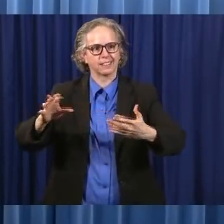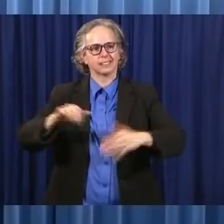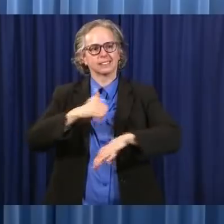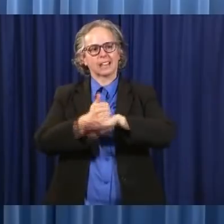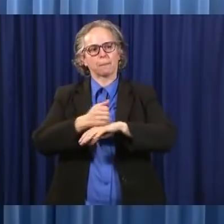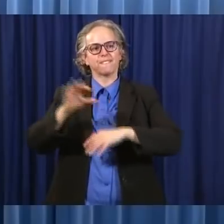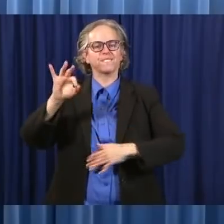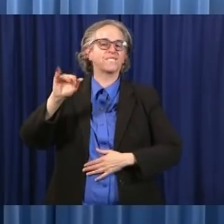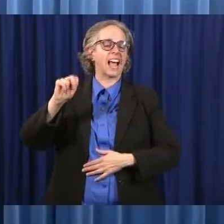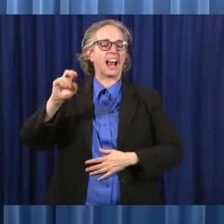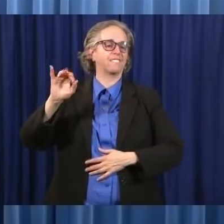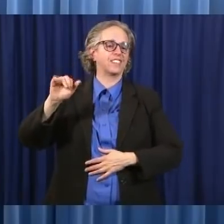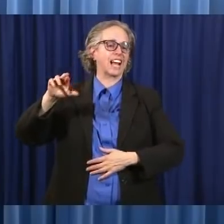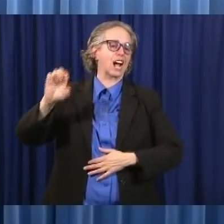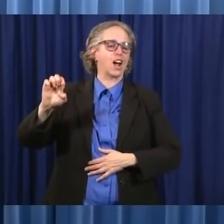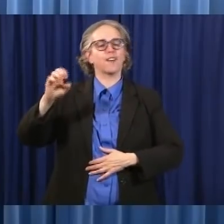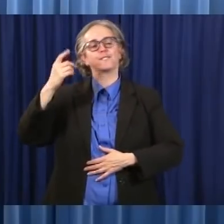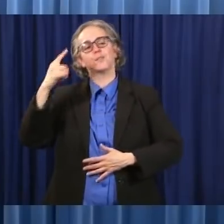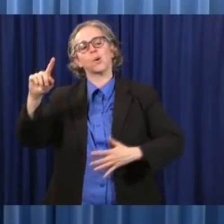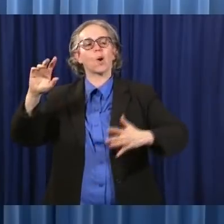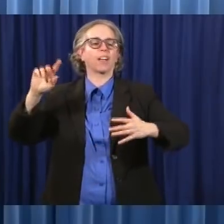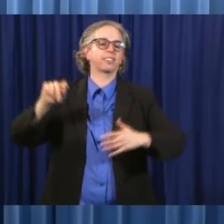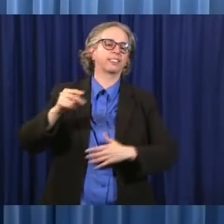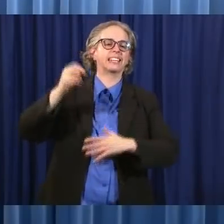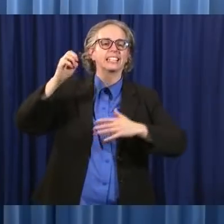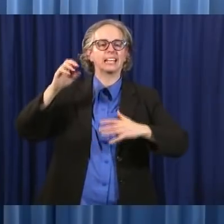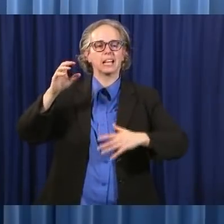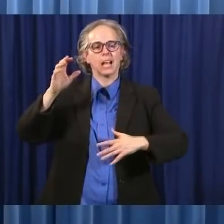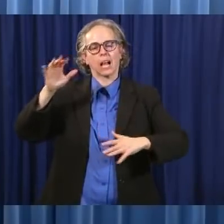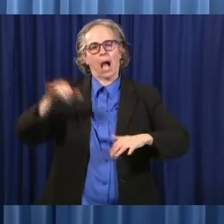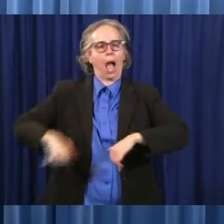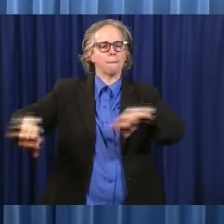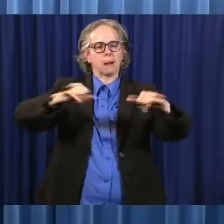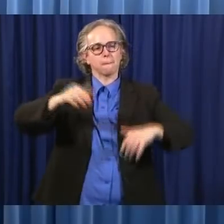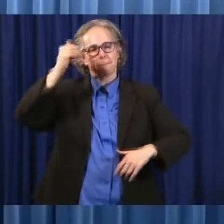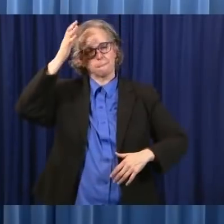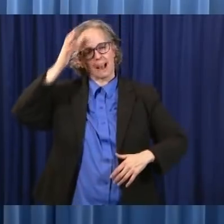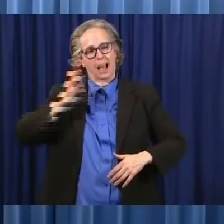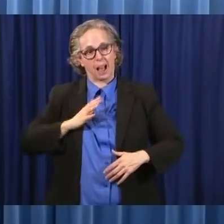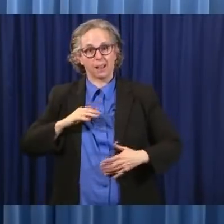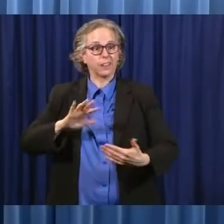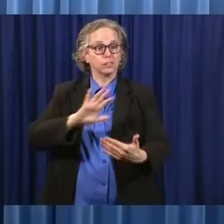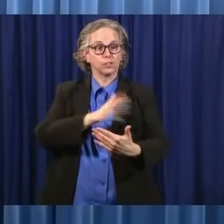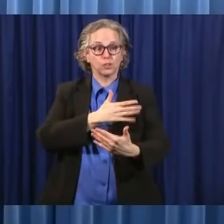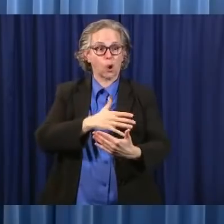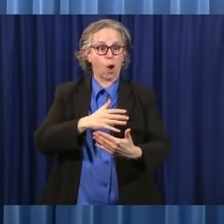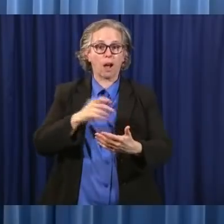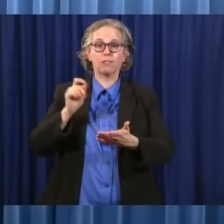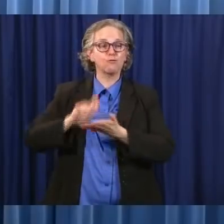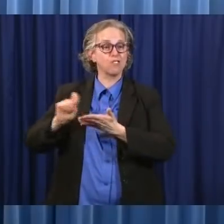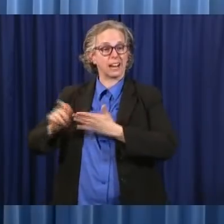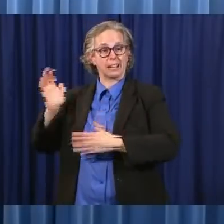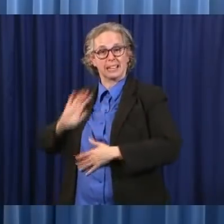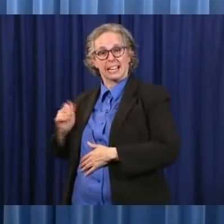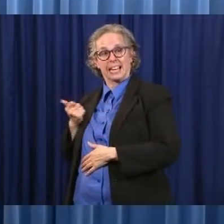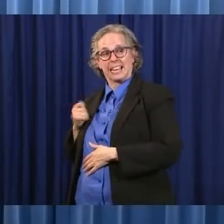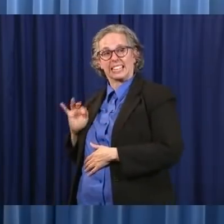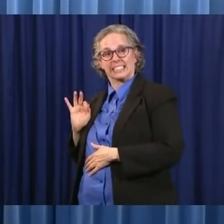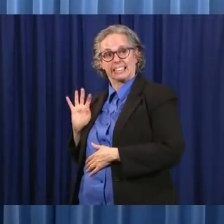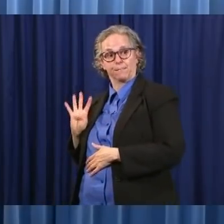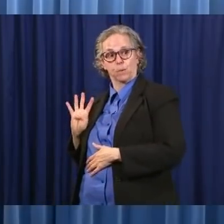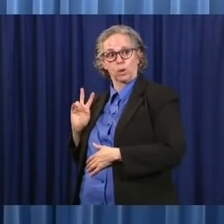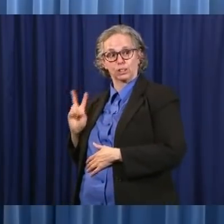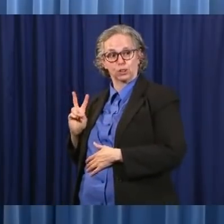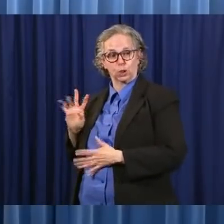was commissioned by the Cincinnati Symphony Orchestra in 1942 in support of Allied efforts and is a testament to the